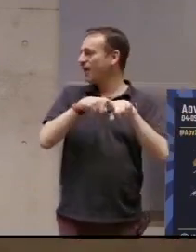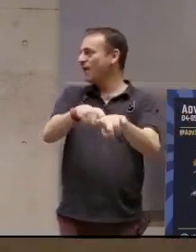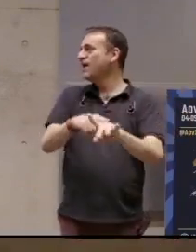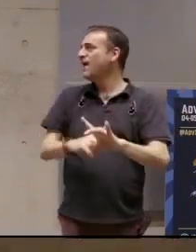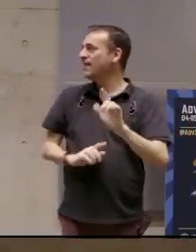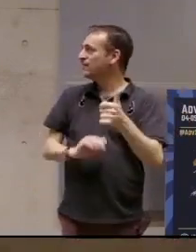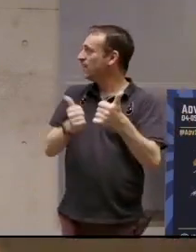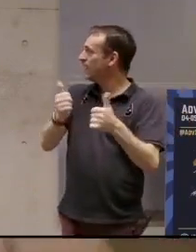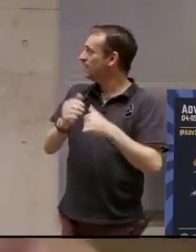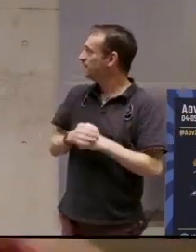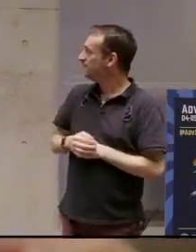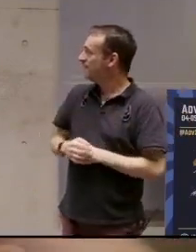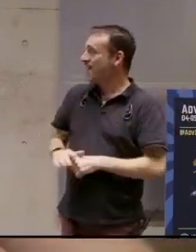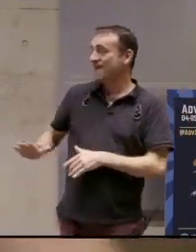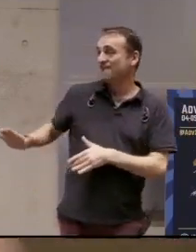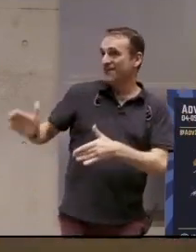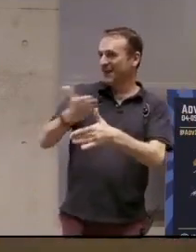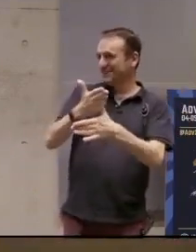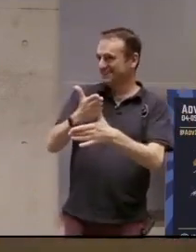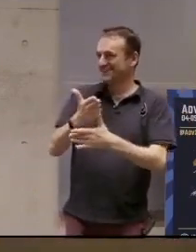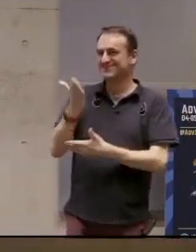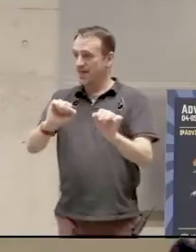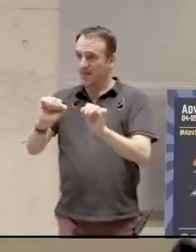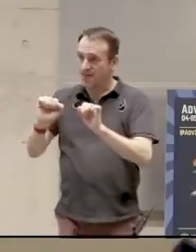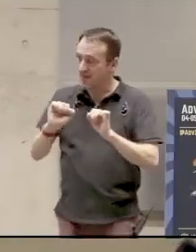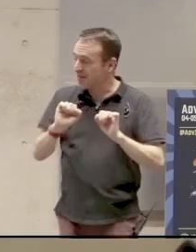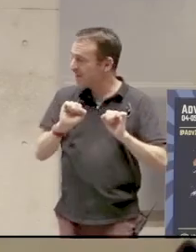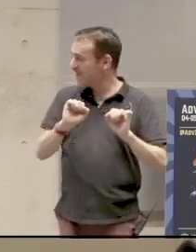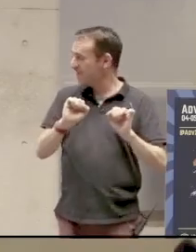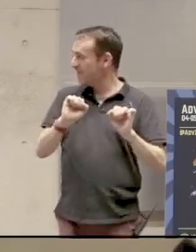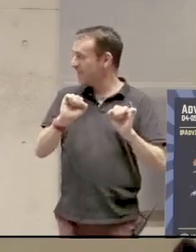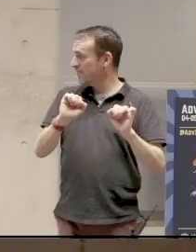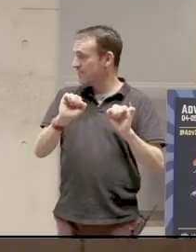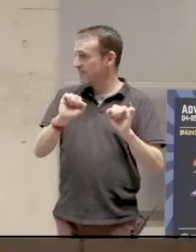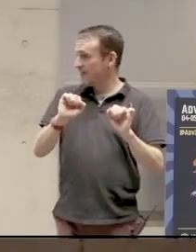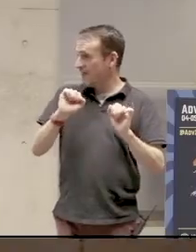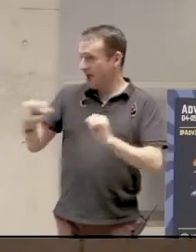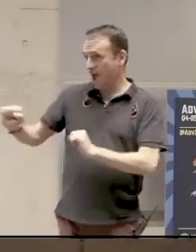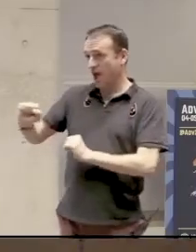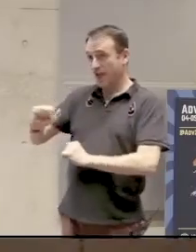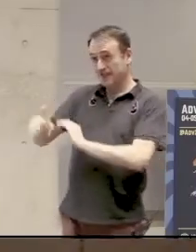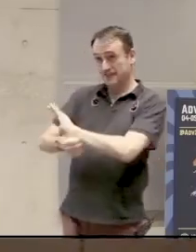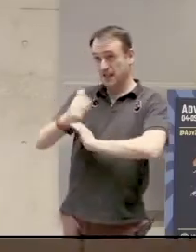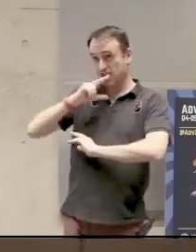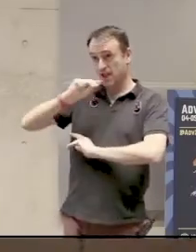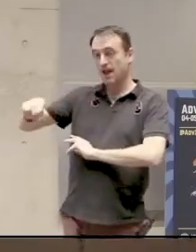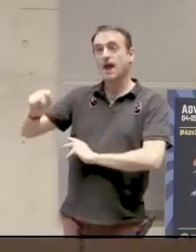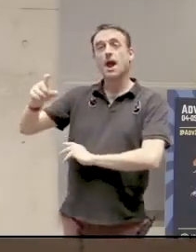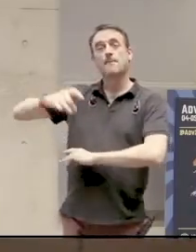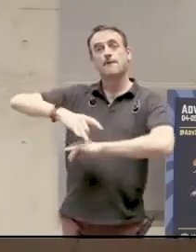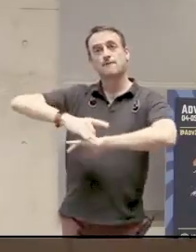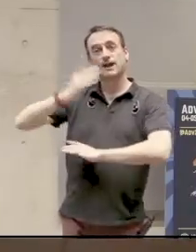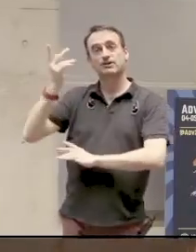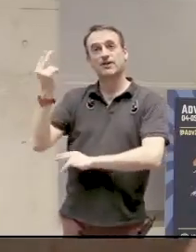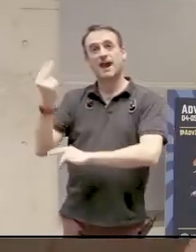fine. First, it's Sam Béart. Hello, Sam.